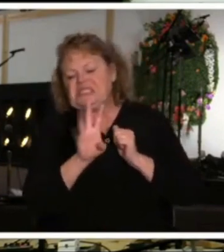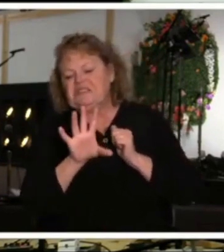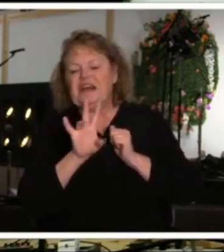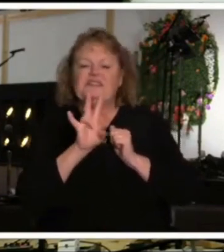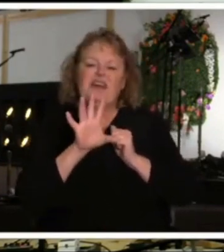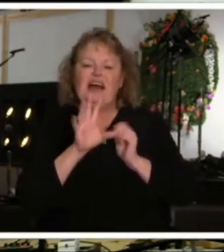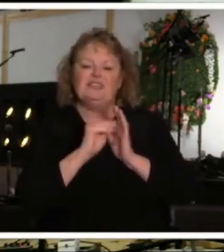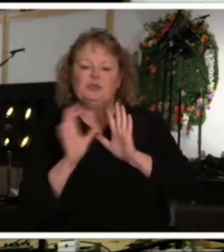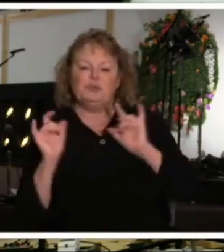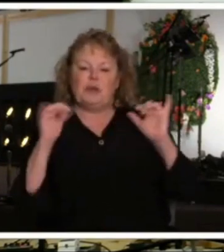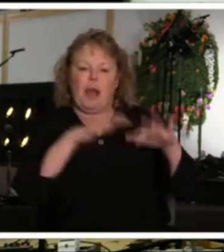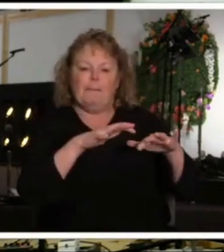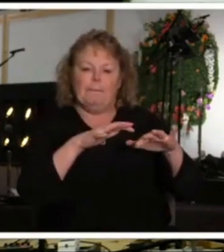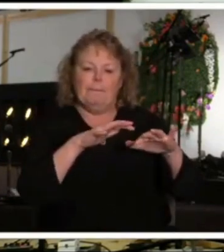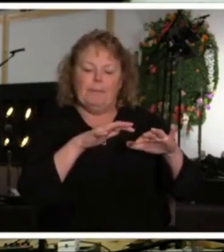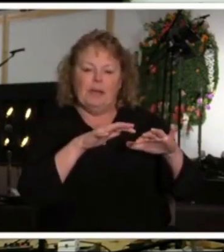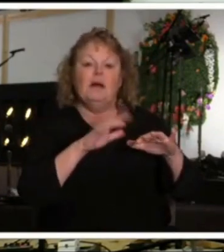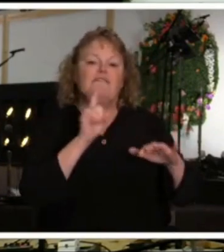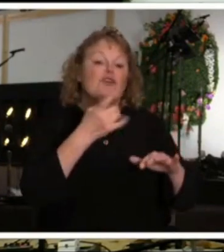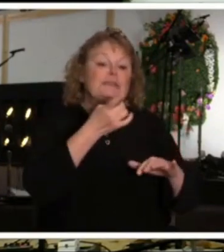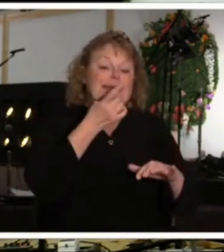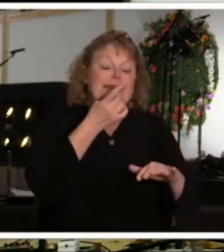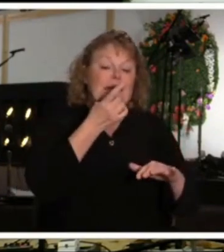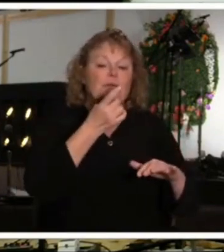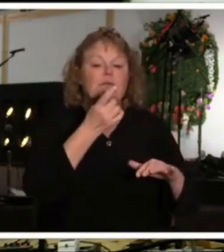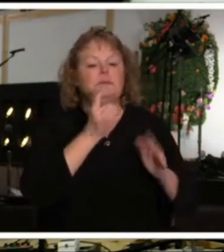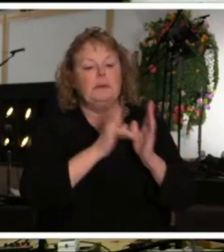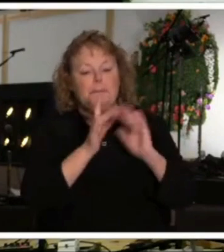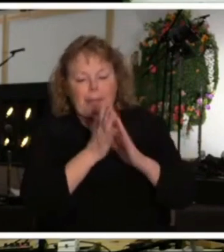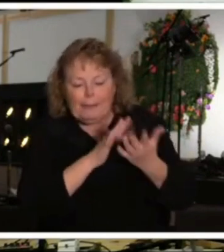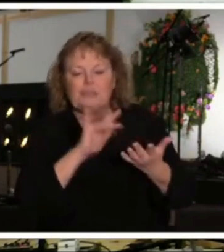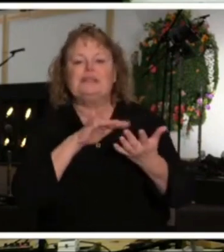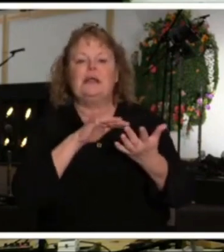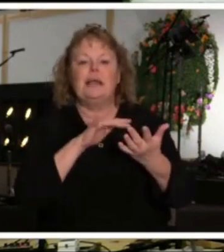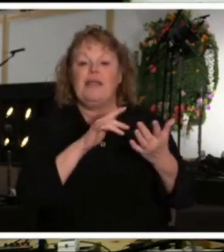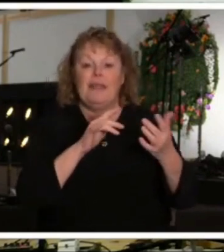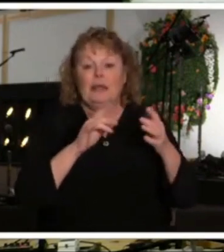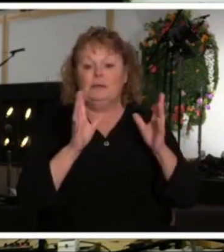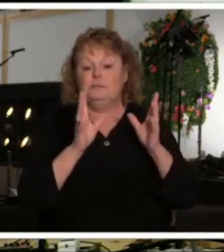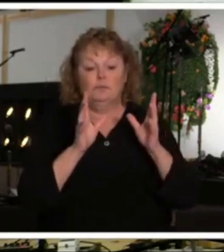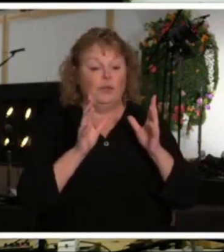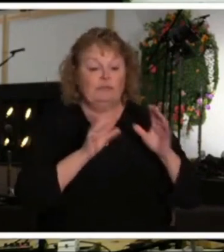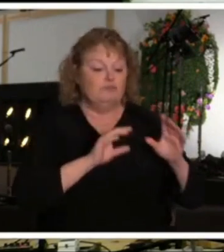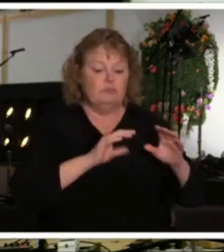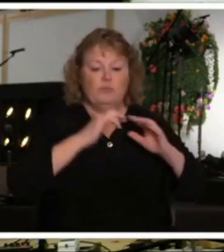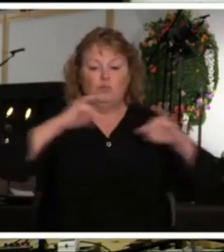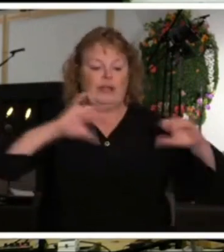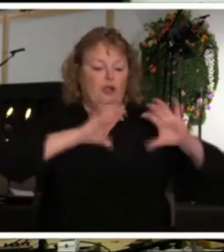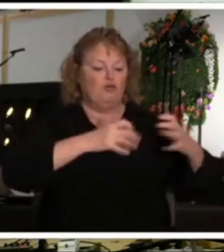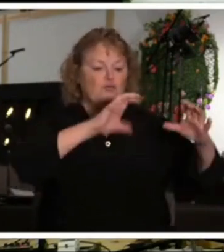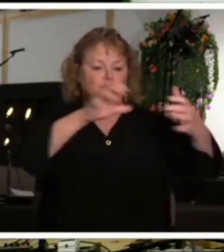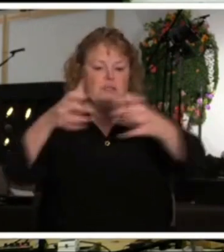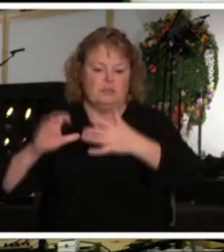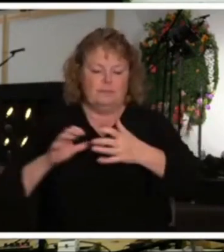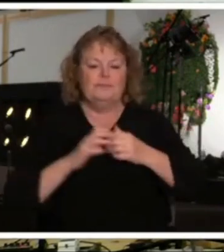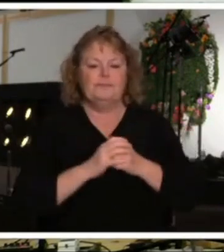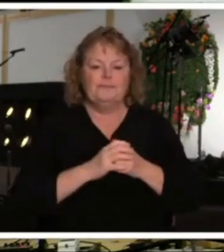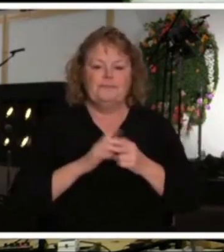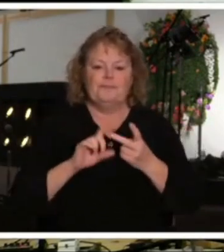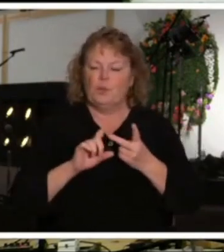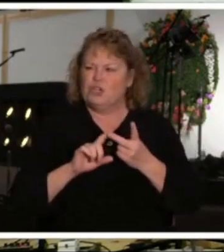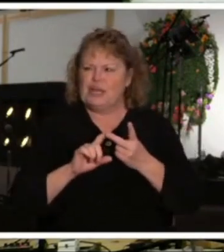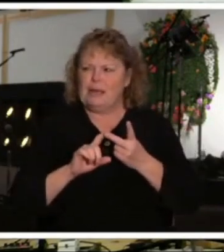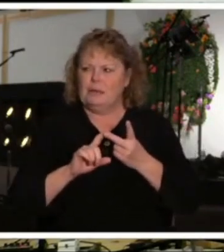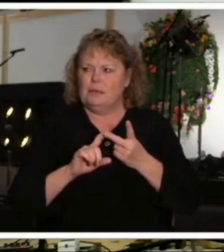dinner, and then we have Bible study, and then we have a small group time. On Tuesdays, I have a Bible study with coaches on